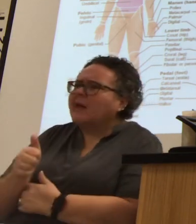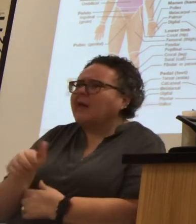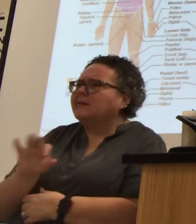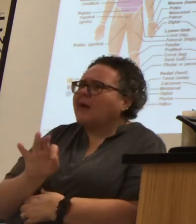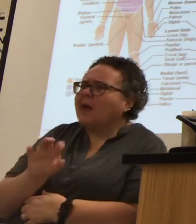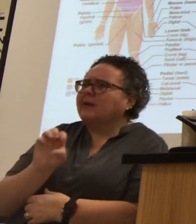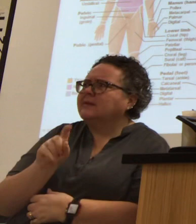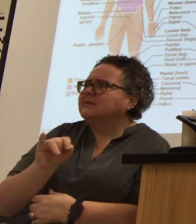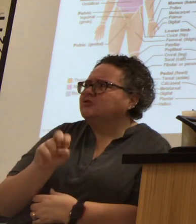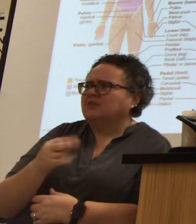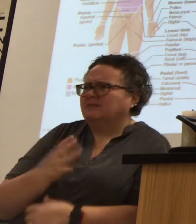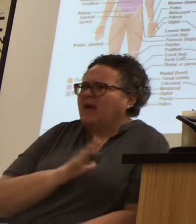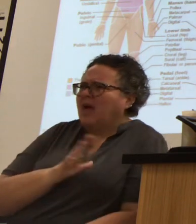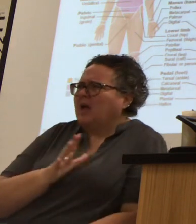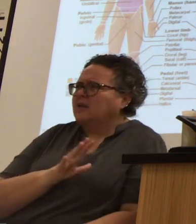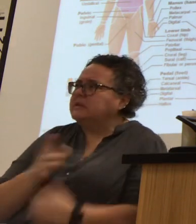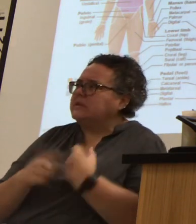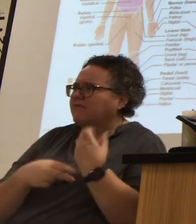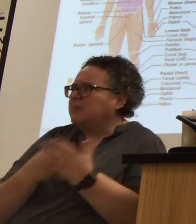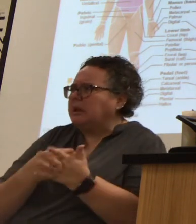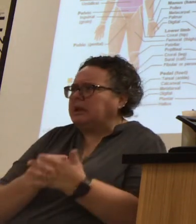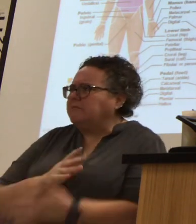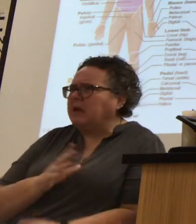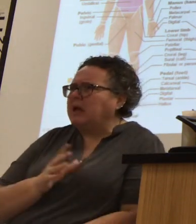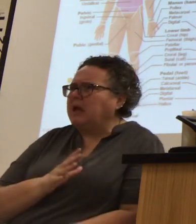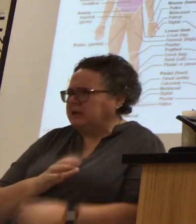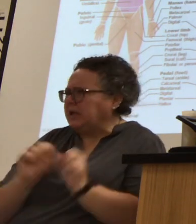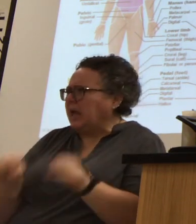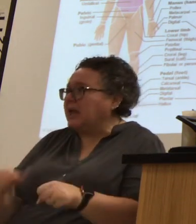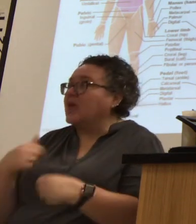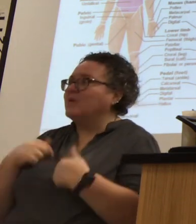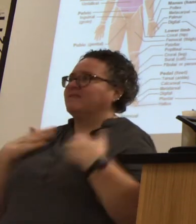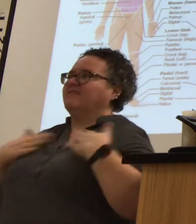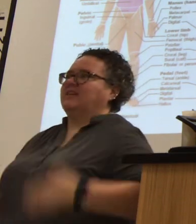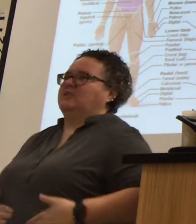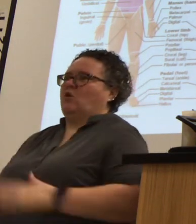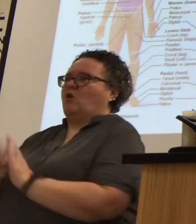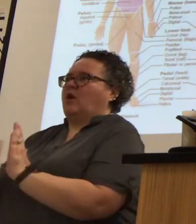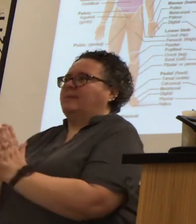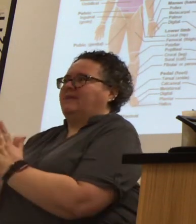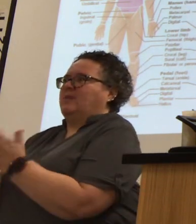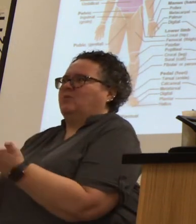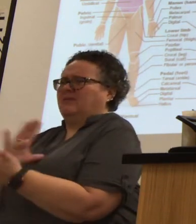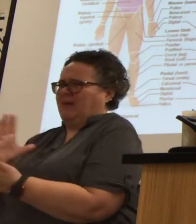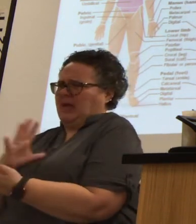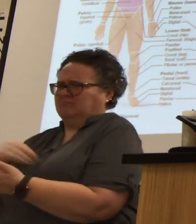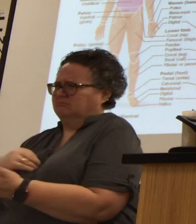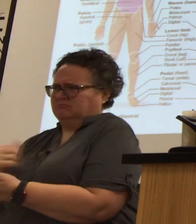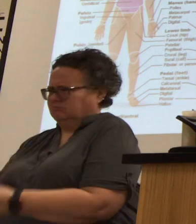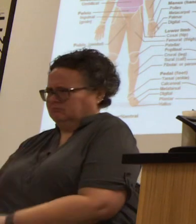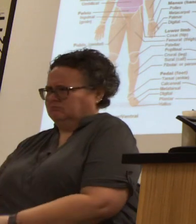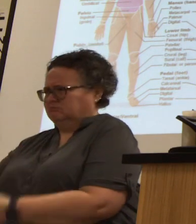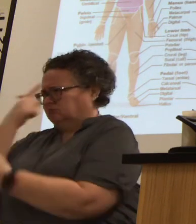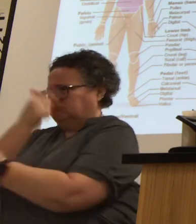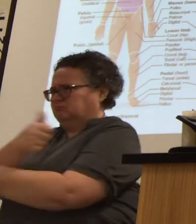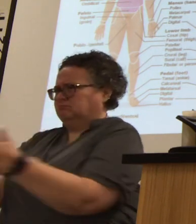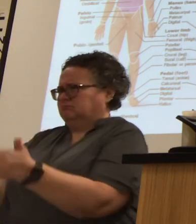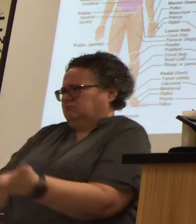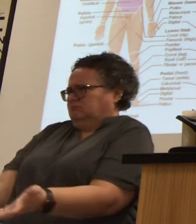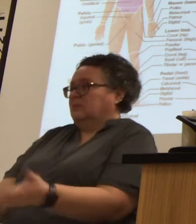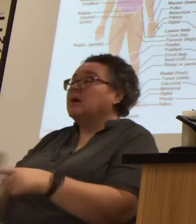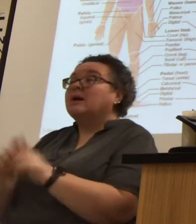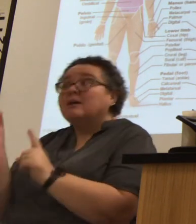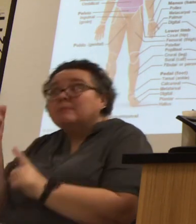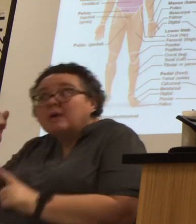fine. You save a lot of money, and you have a physical copy of the book. I'm fine with that. The